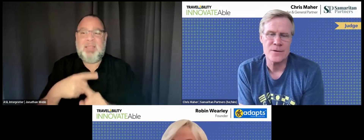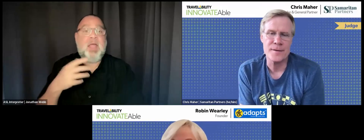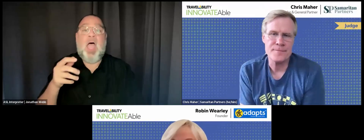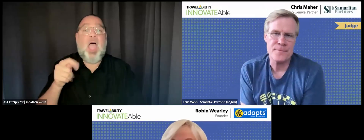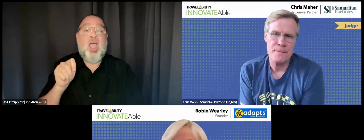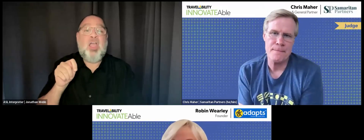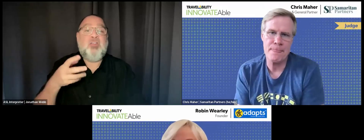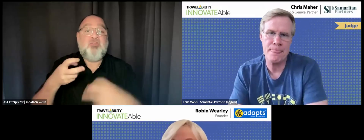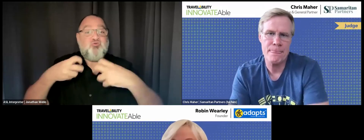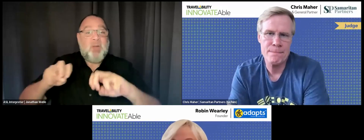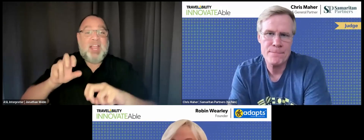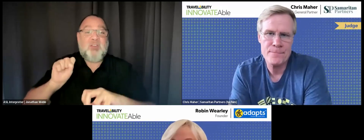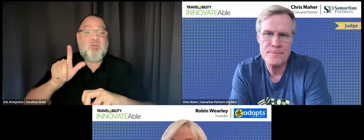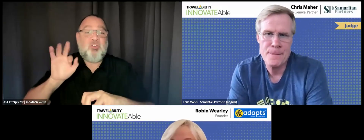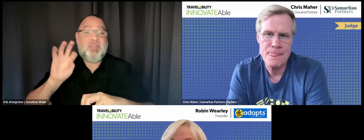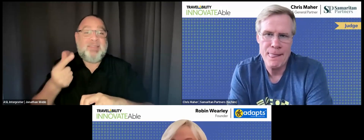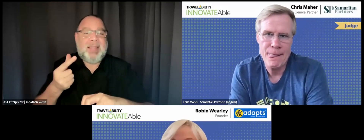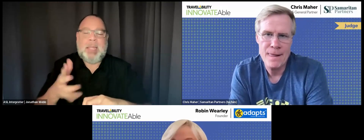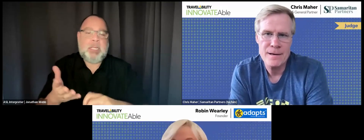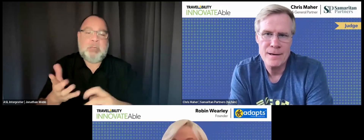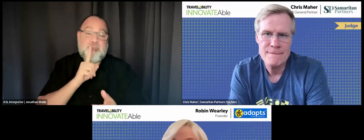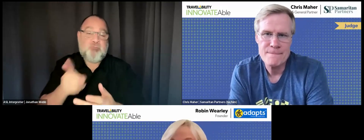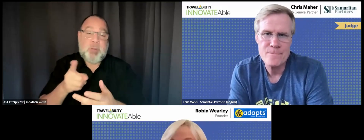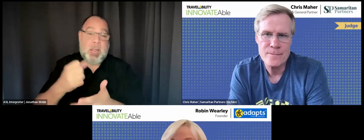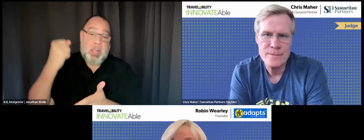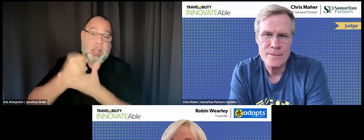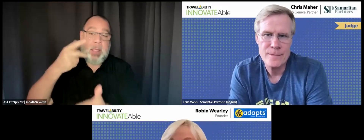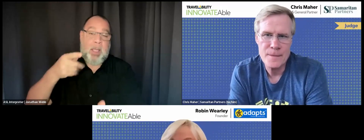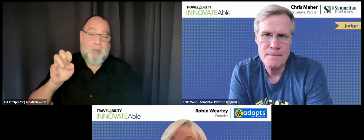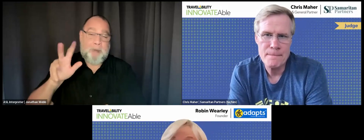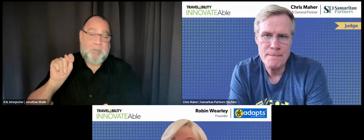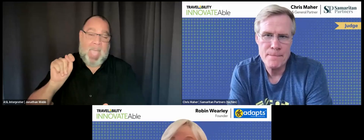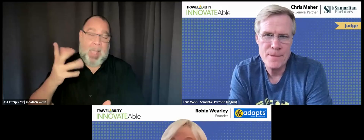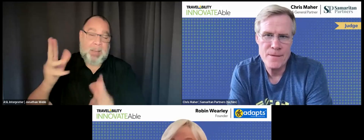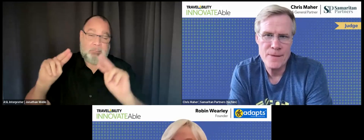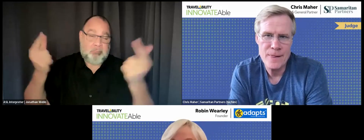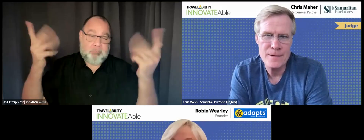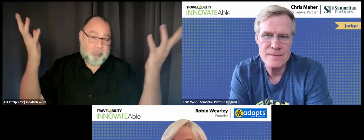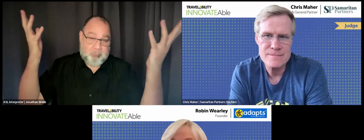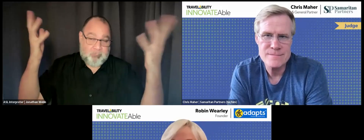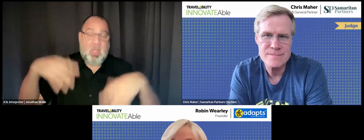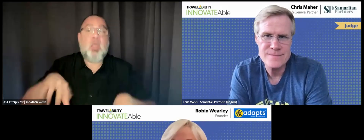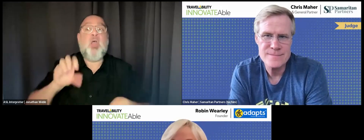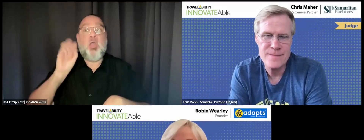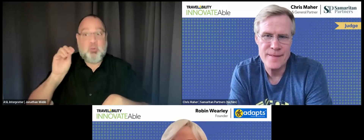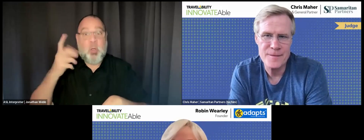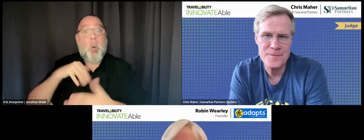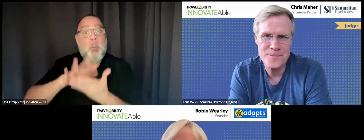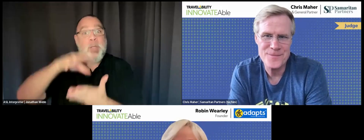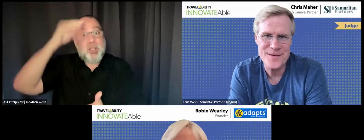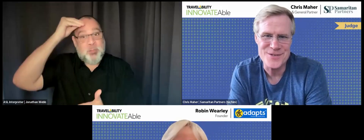patentable. Okay. So that's basically what we learned, and we learned a very expensive lesson with